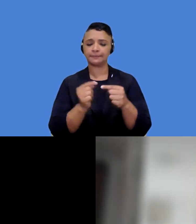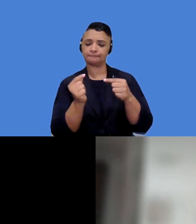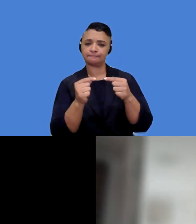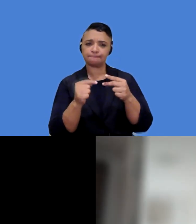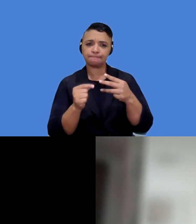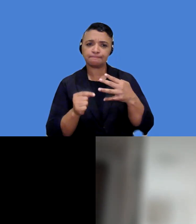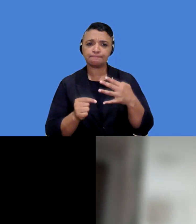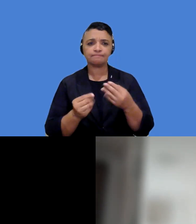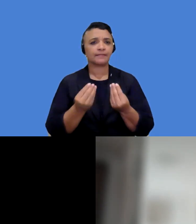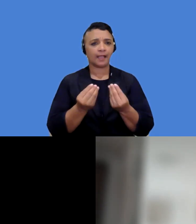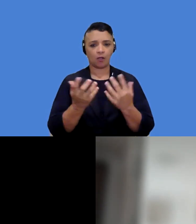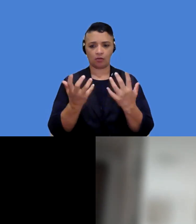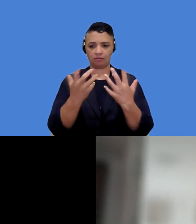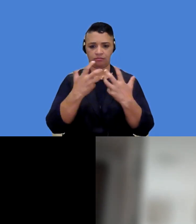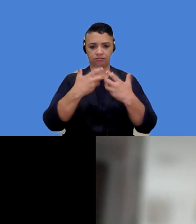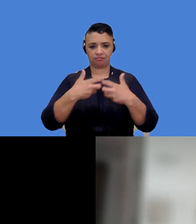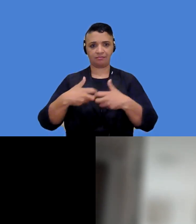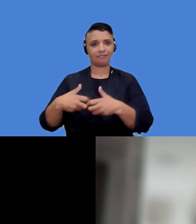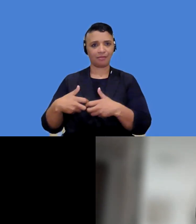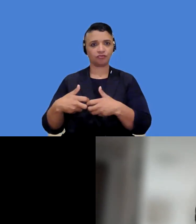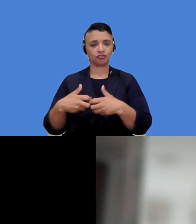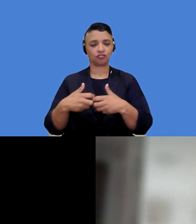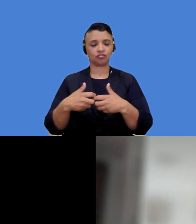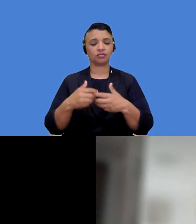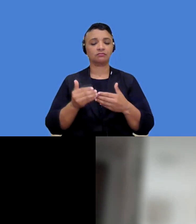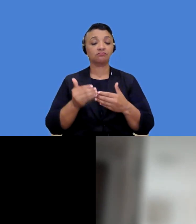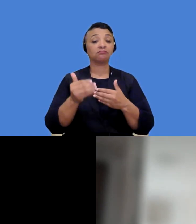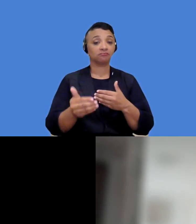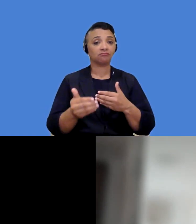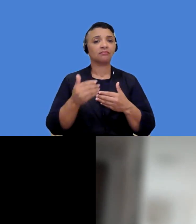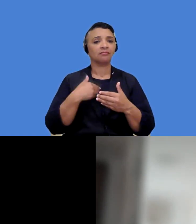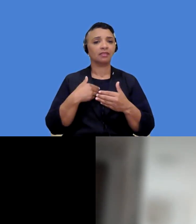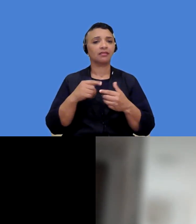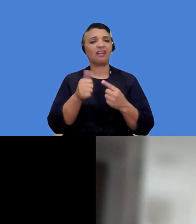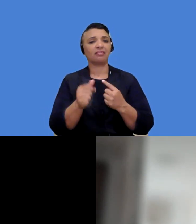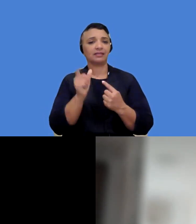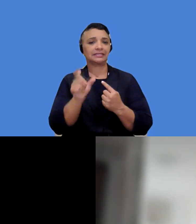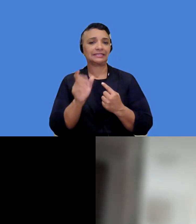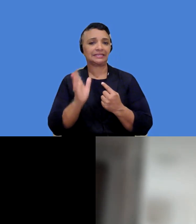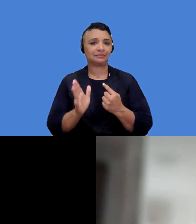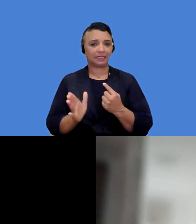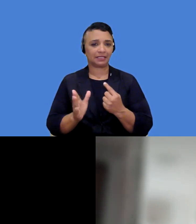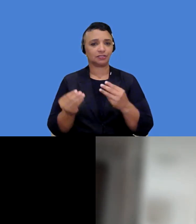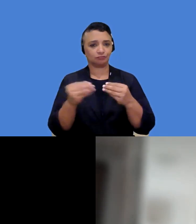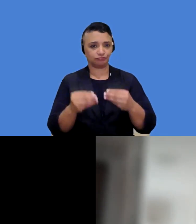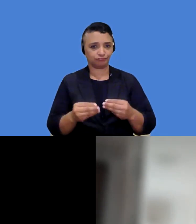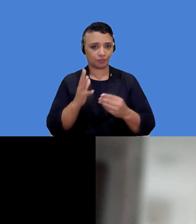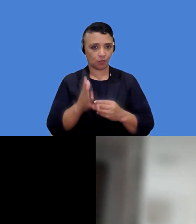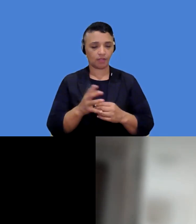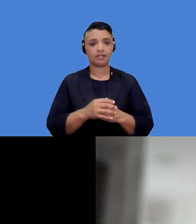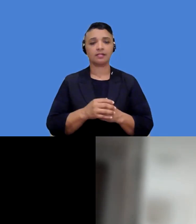conversations that will come after me. As Gayatri mentioned,